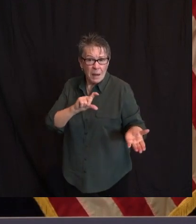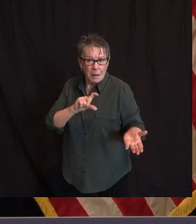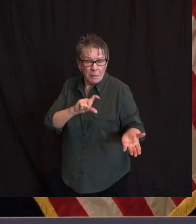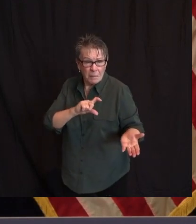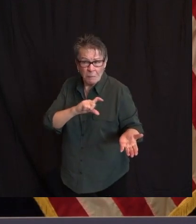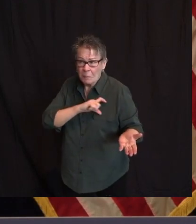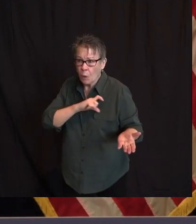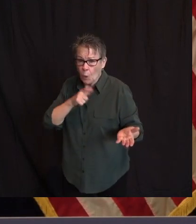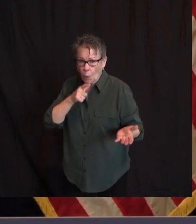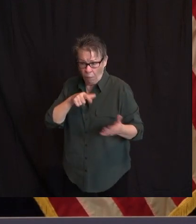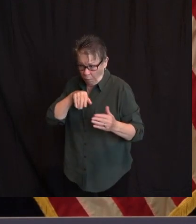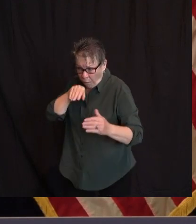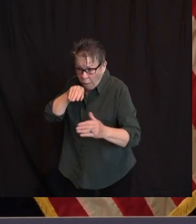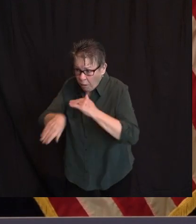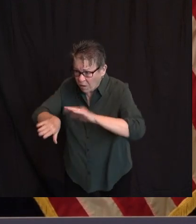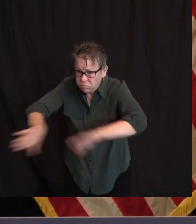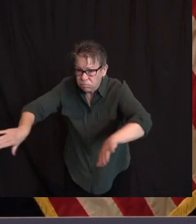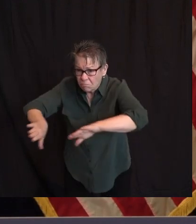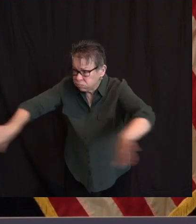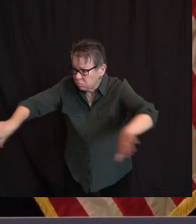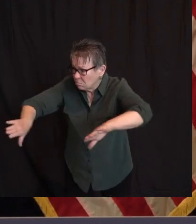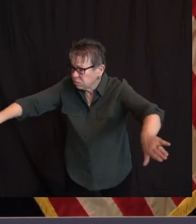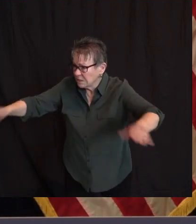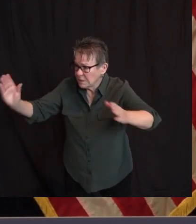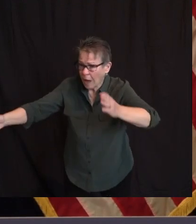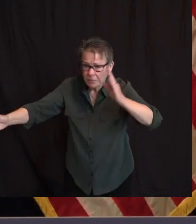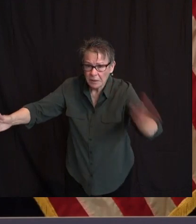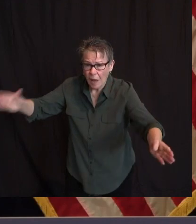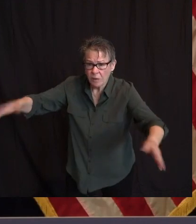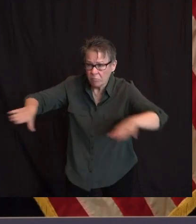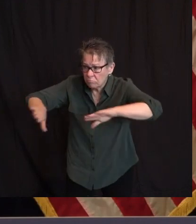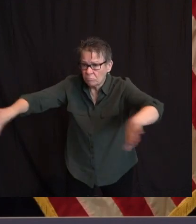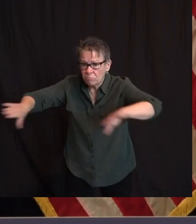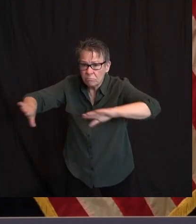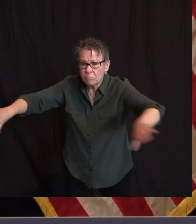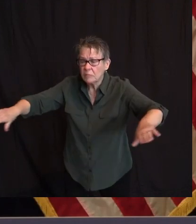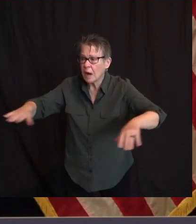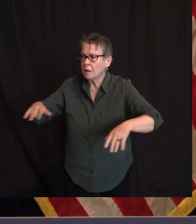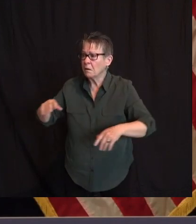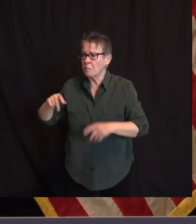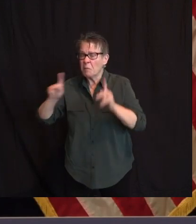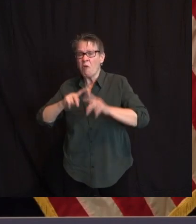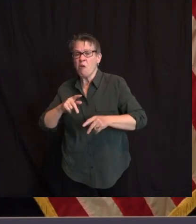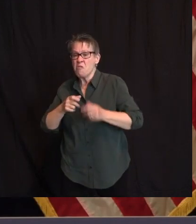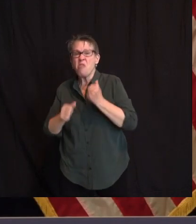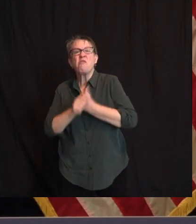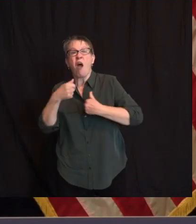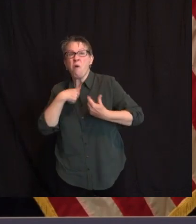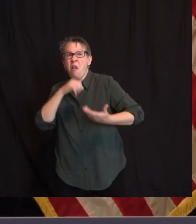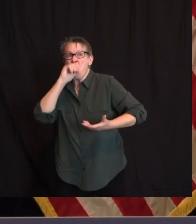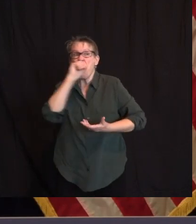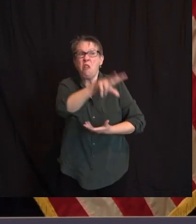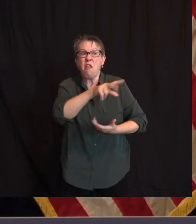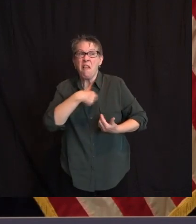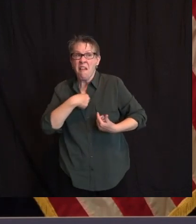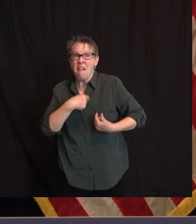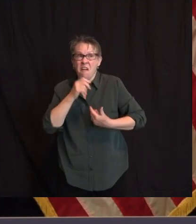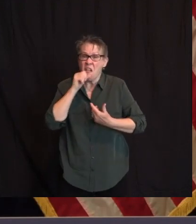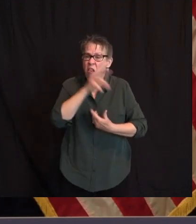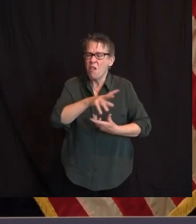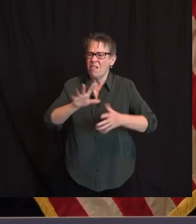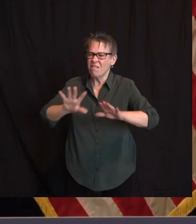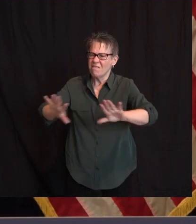We have to make sure we all have them up on a pedestal and remember what they've been doing here, right with our healthcare workers.